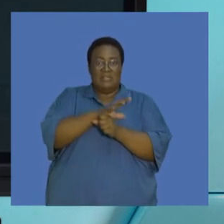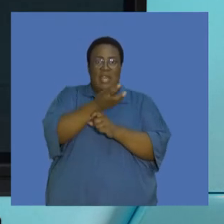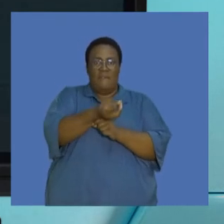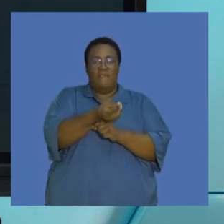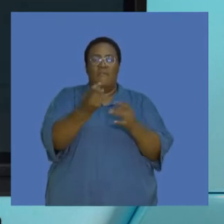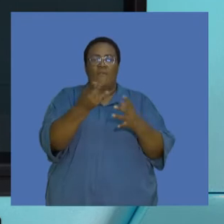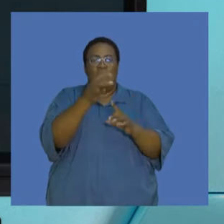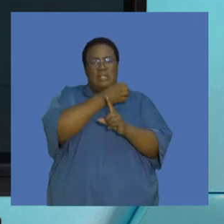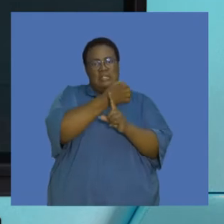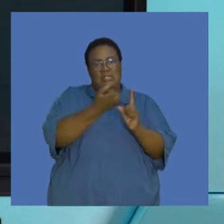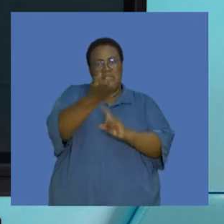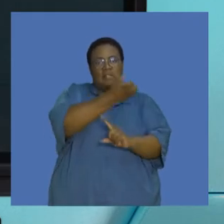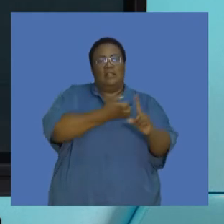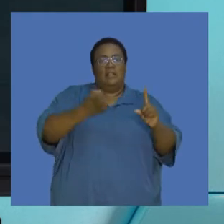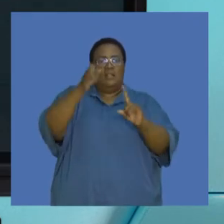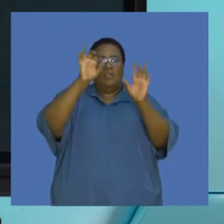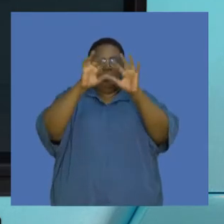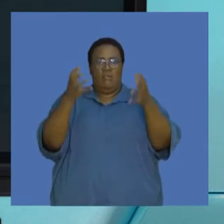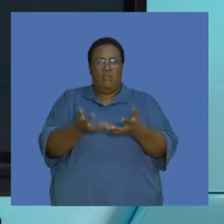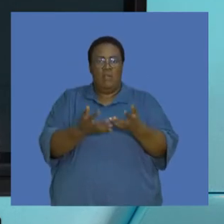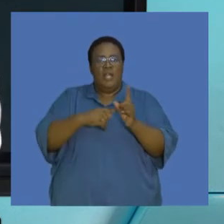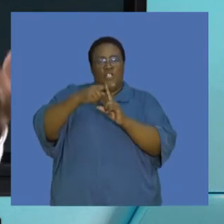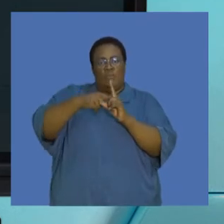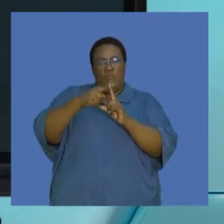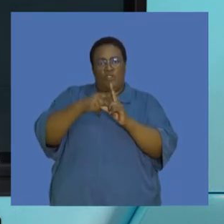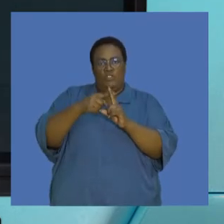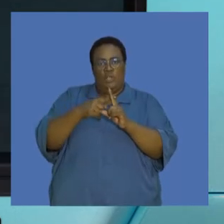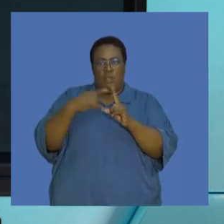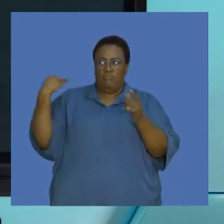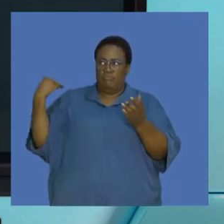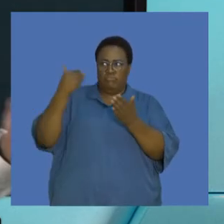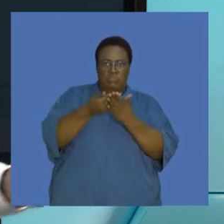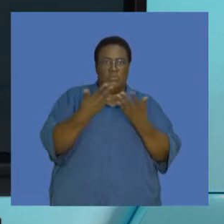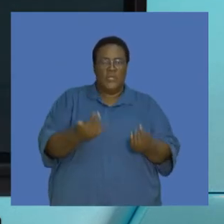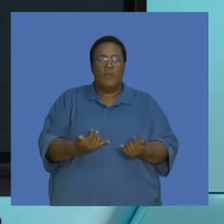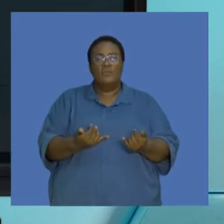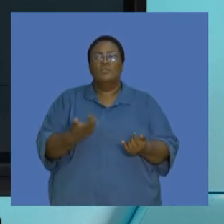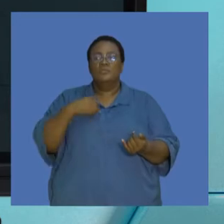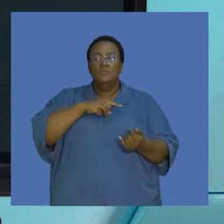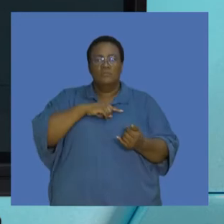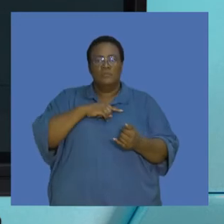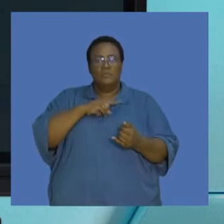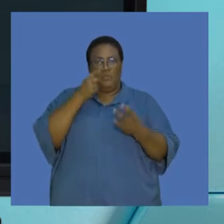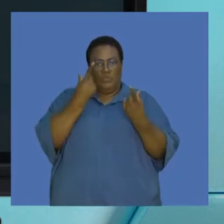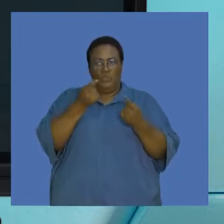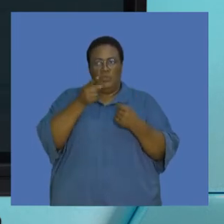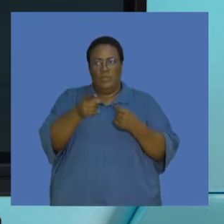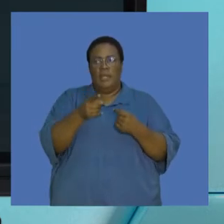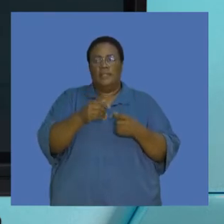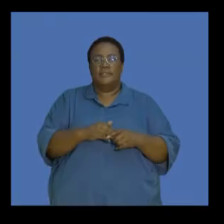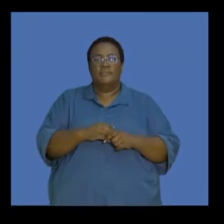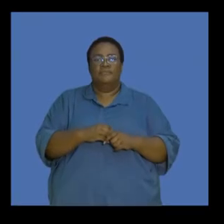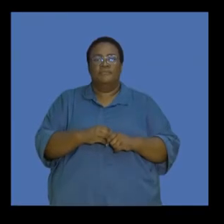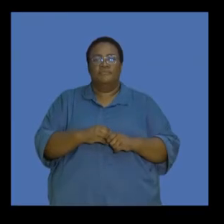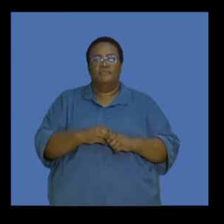a significant consequence on the global temperatures since then. And so we are going to look at